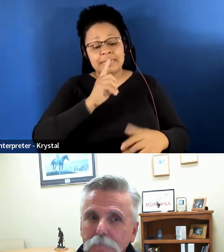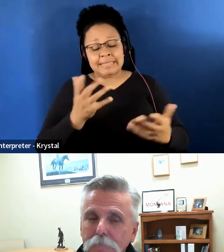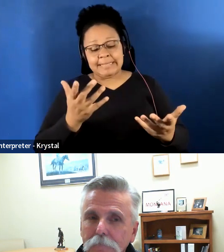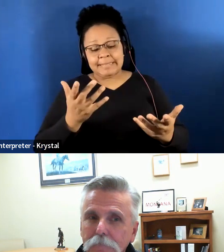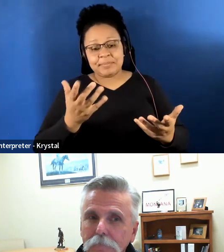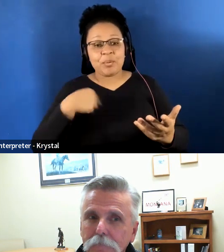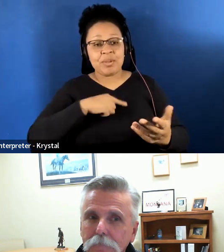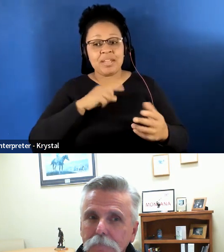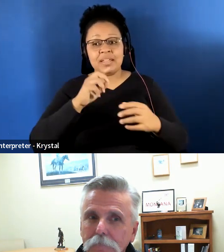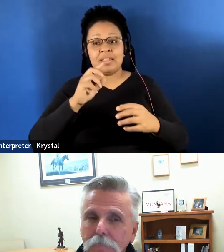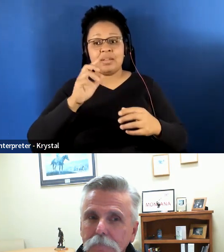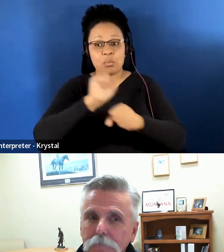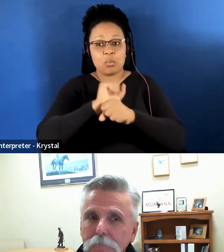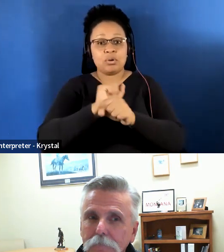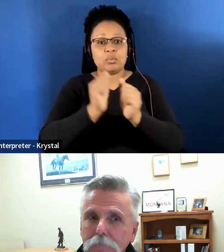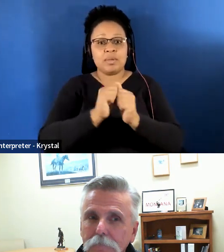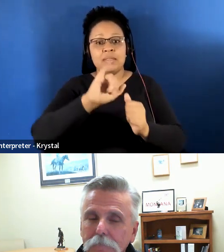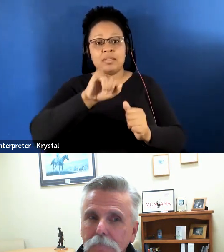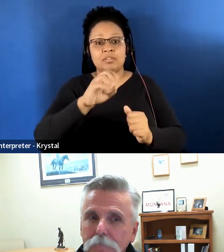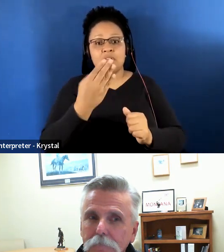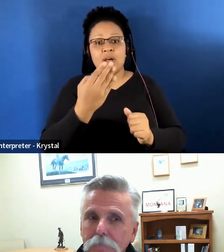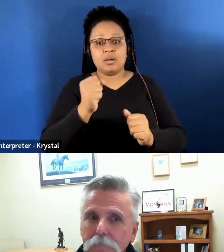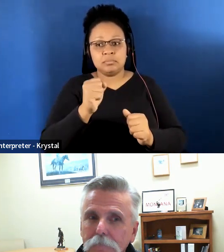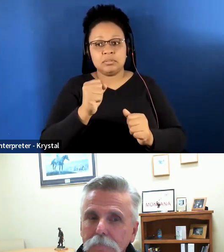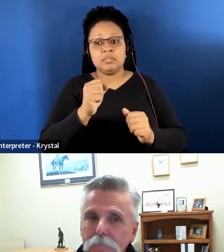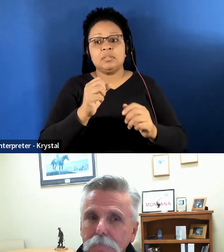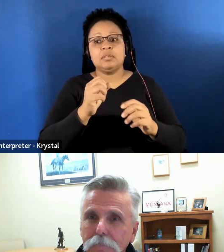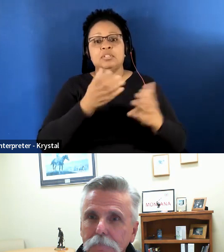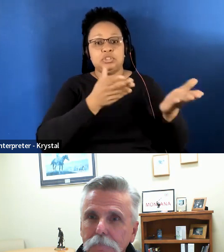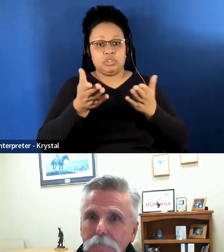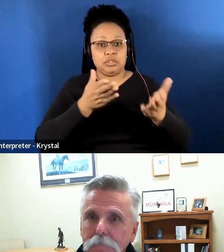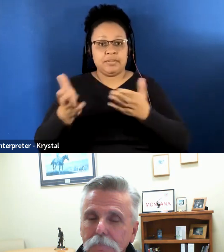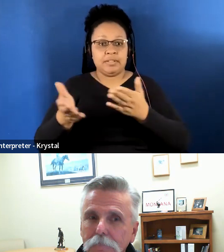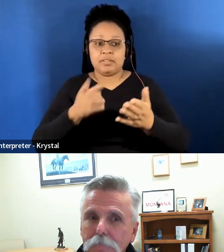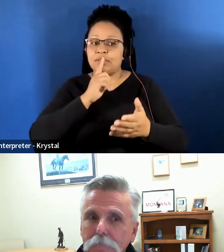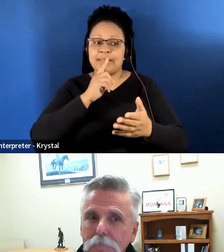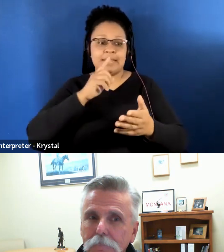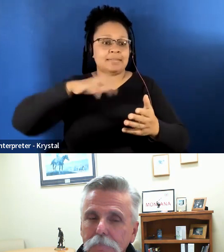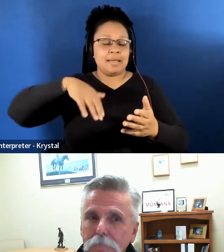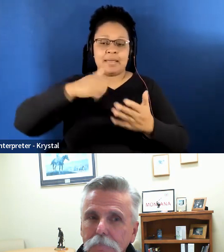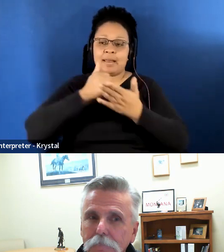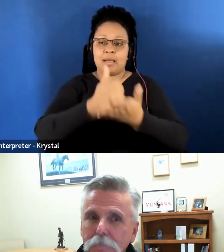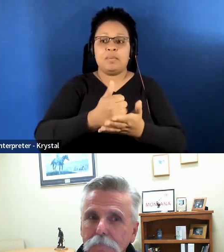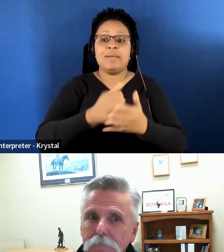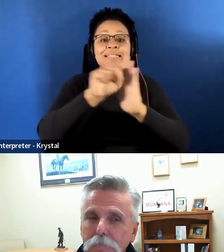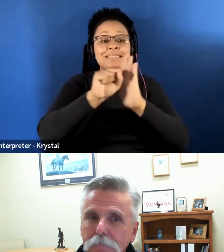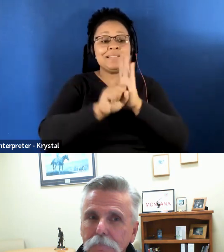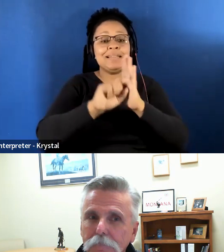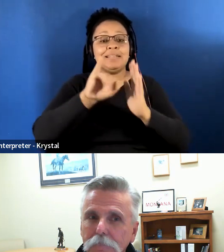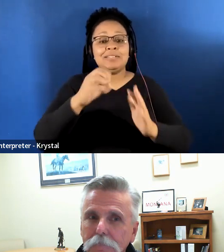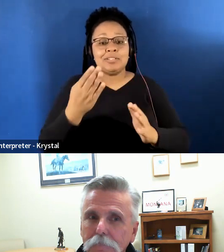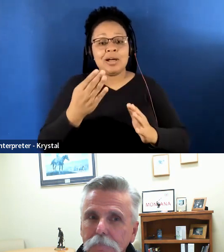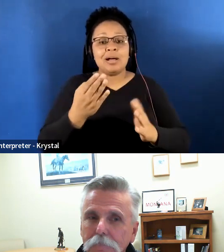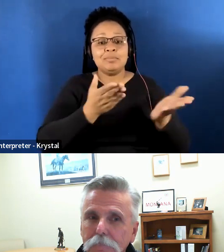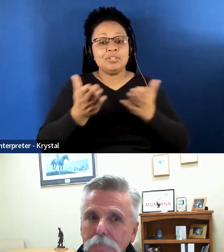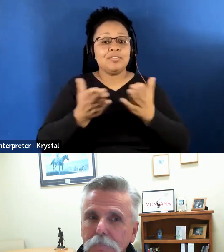We used to work with job service. That really hasn't gotten us anywhere lately. It seems like the state job service here really isn't